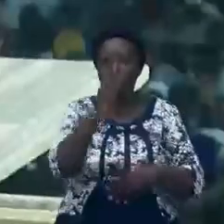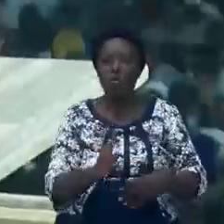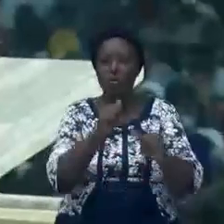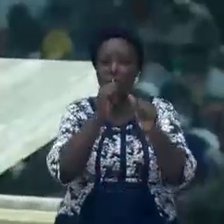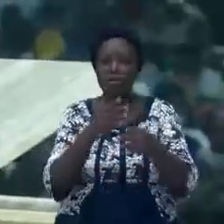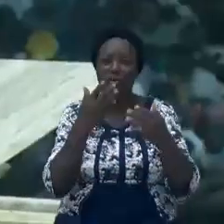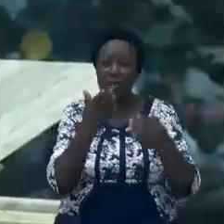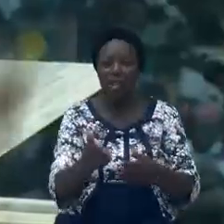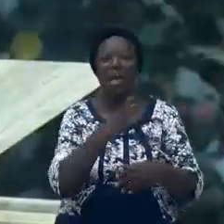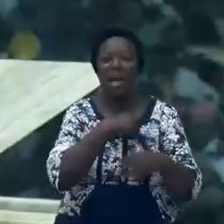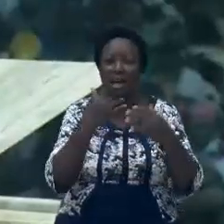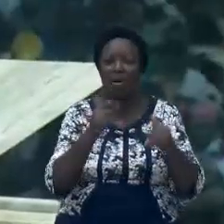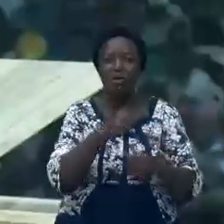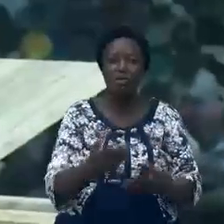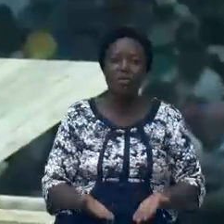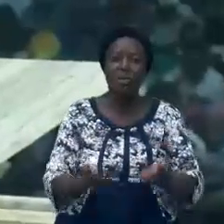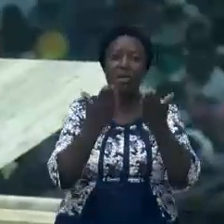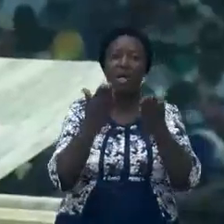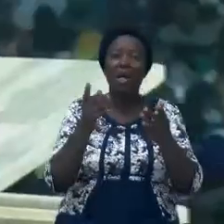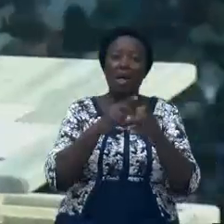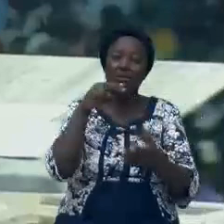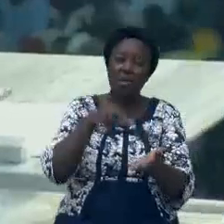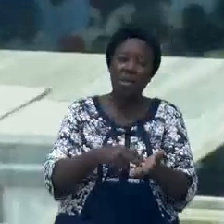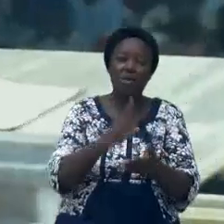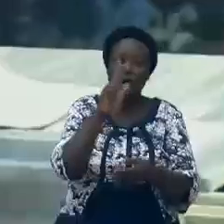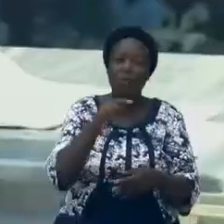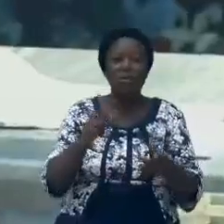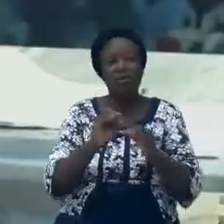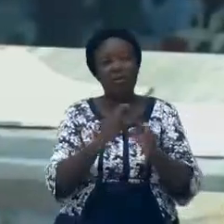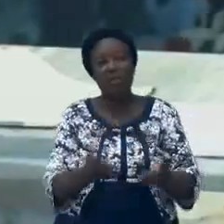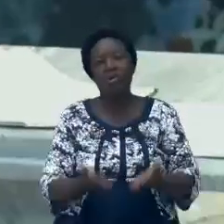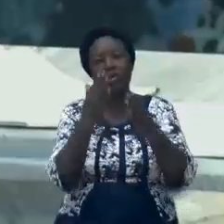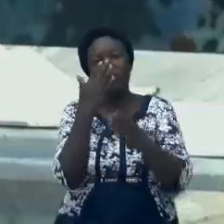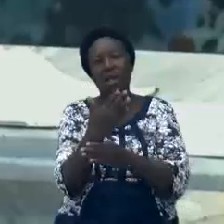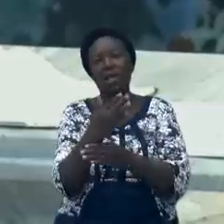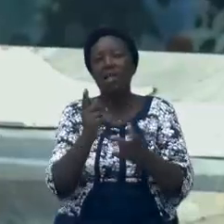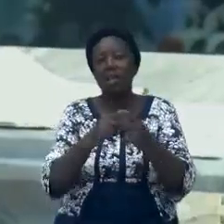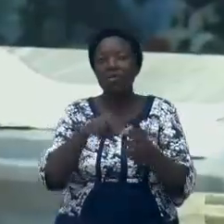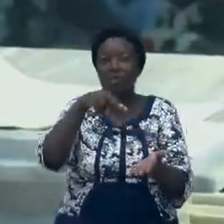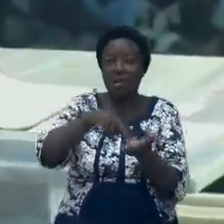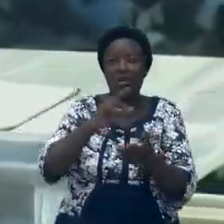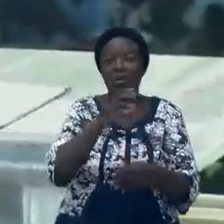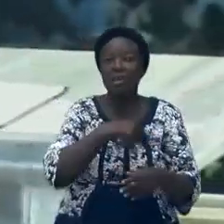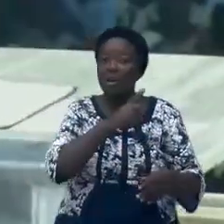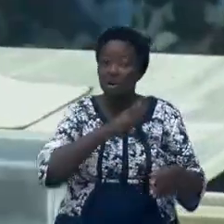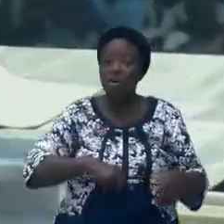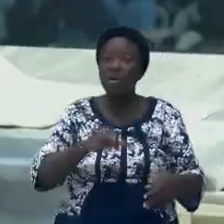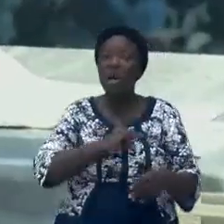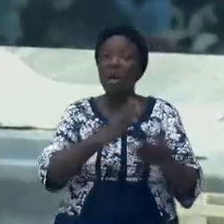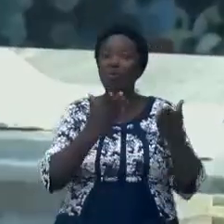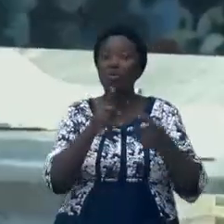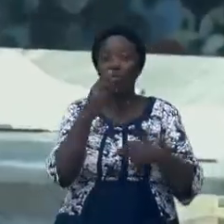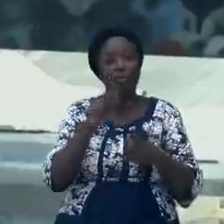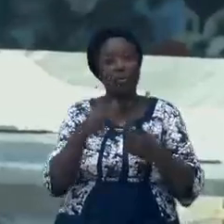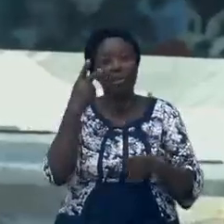Lord. God bless you there. And now you will stand up. If you are raising up your hand, you stand out. Lord,